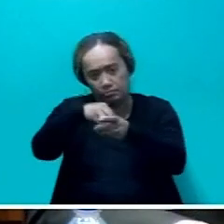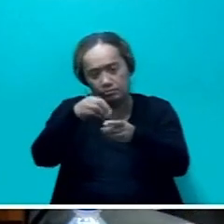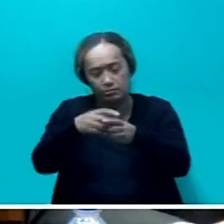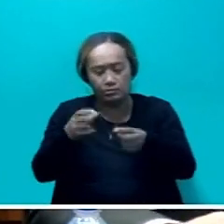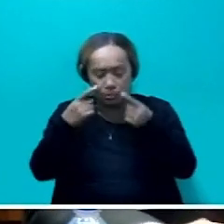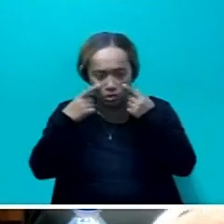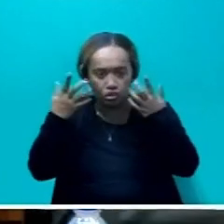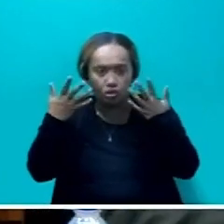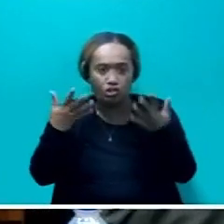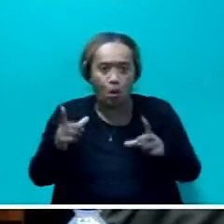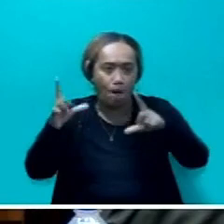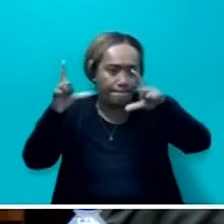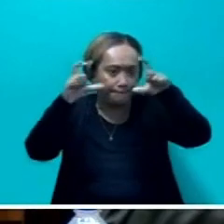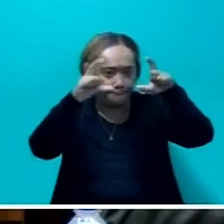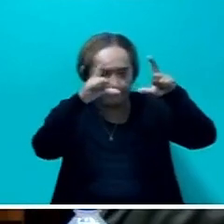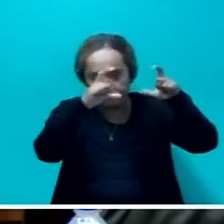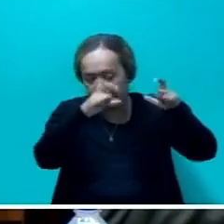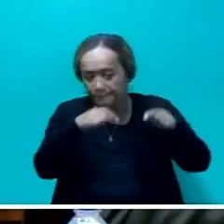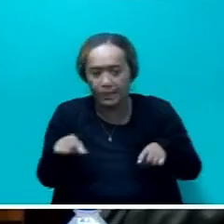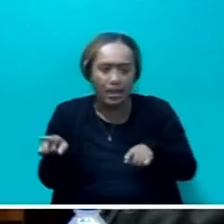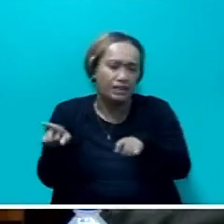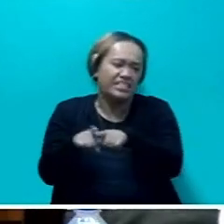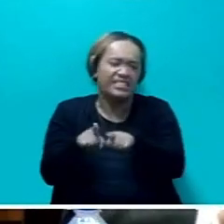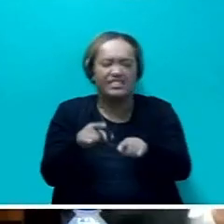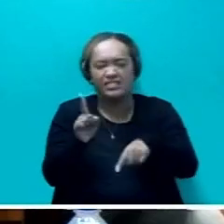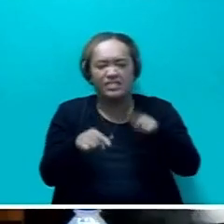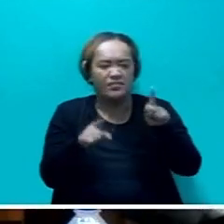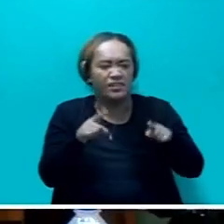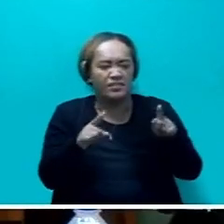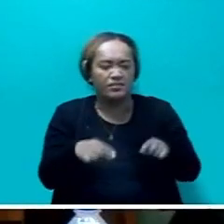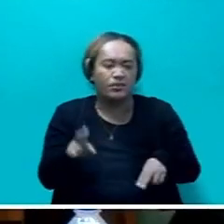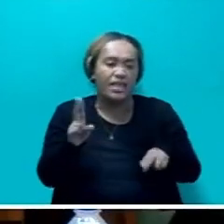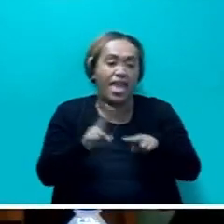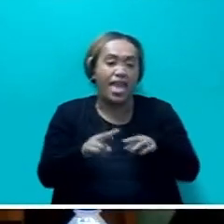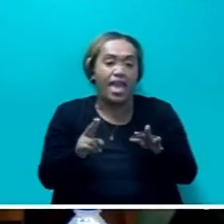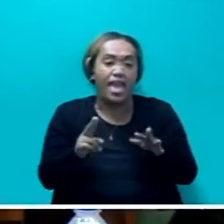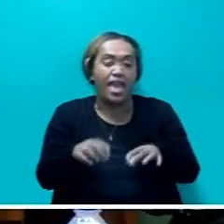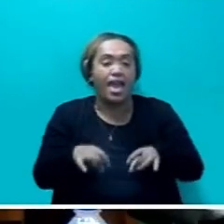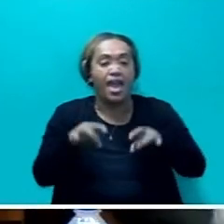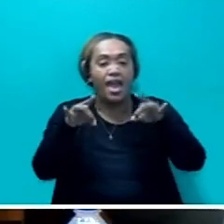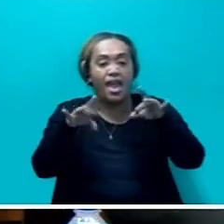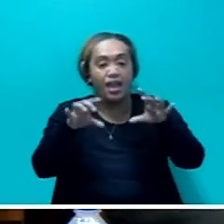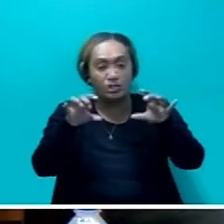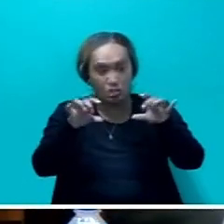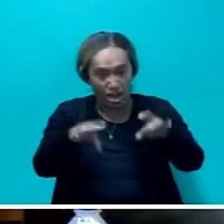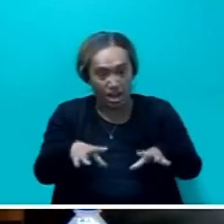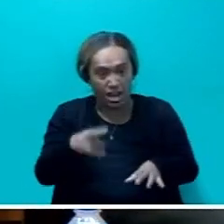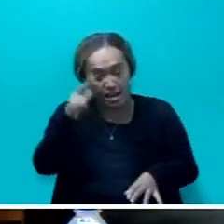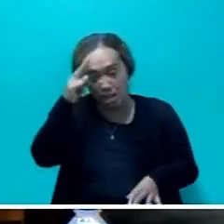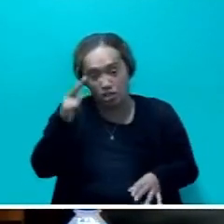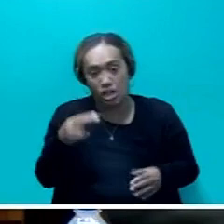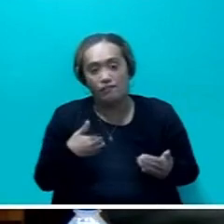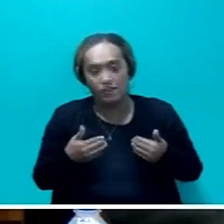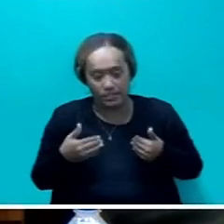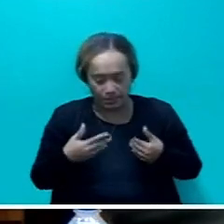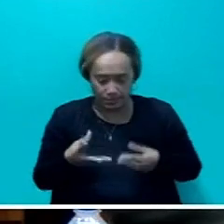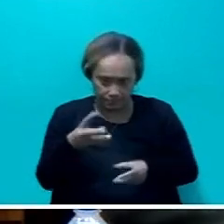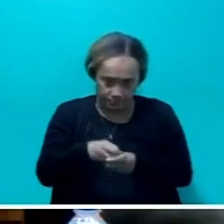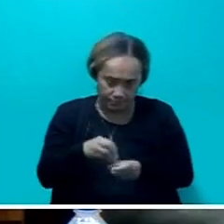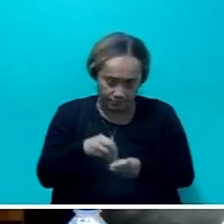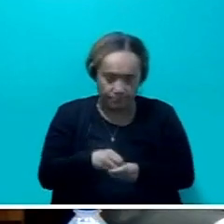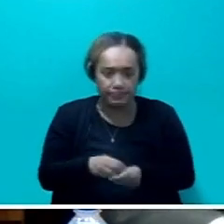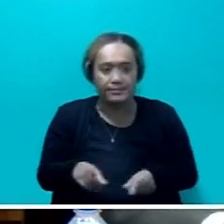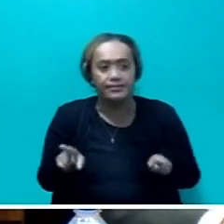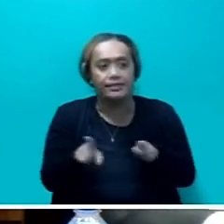and Girmit Pass in partnership with the Australian National University. Some of the key features of the program, Mr. Speaker,